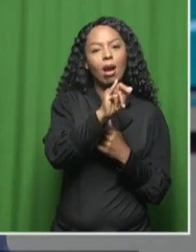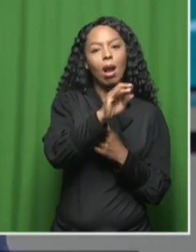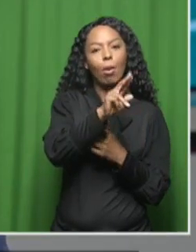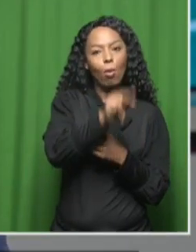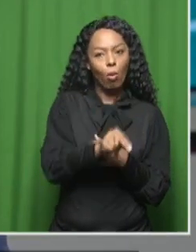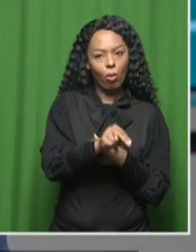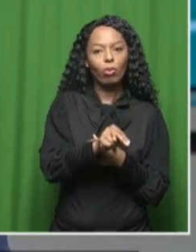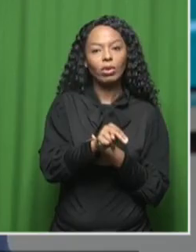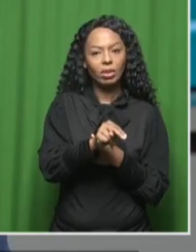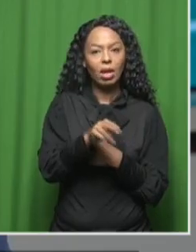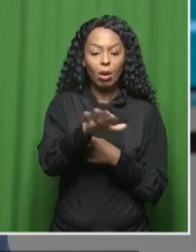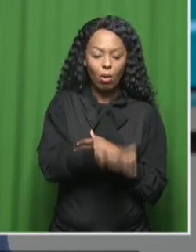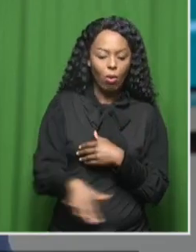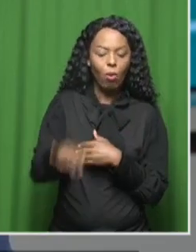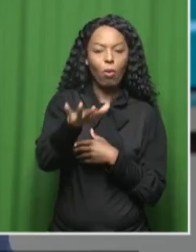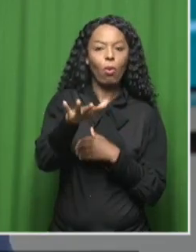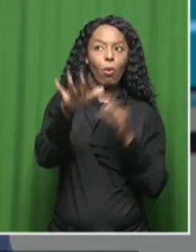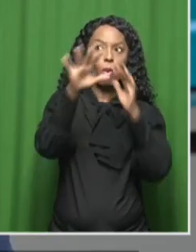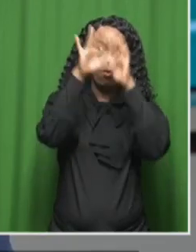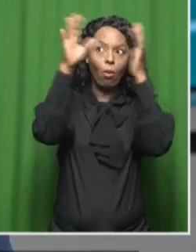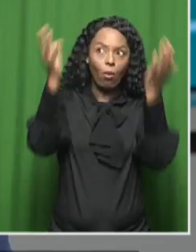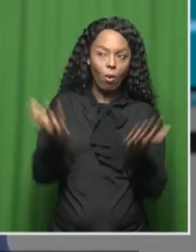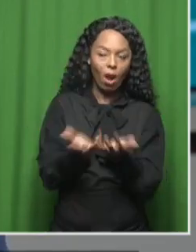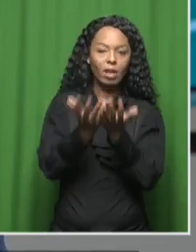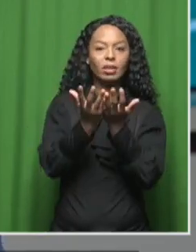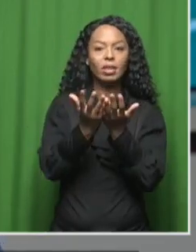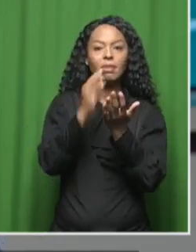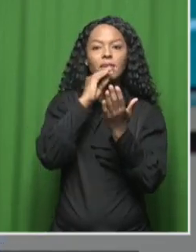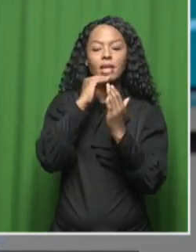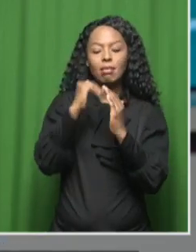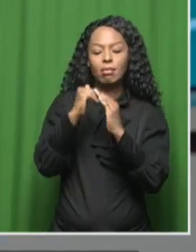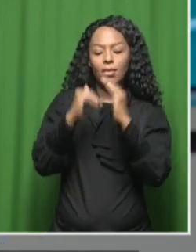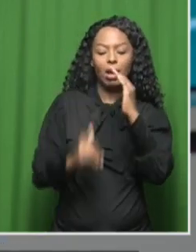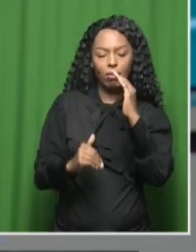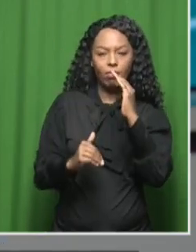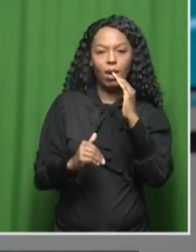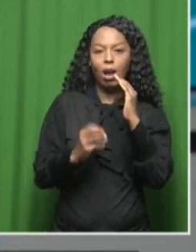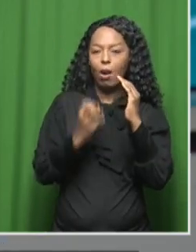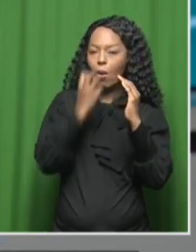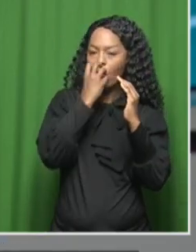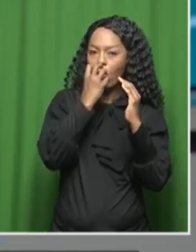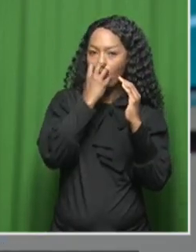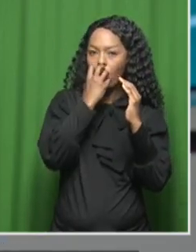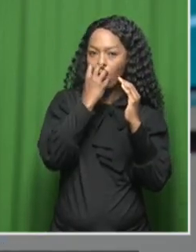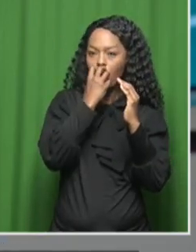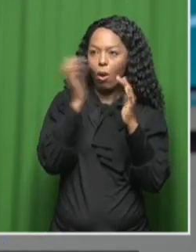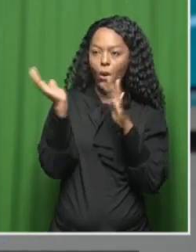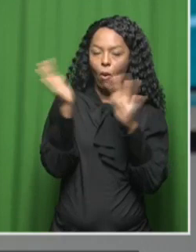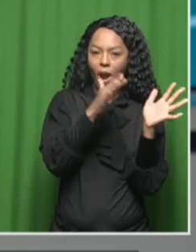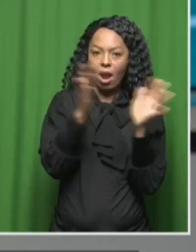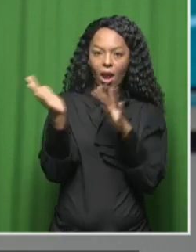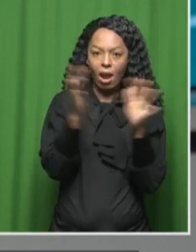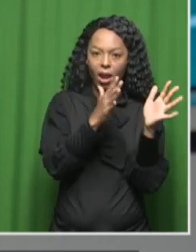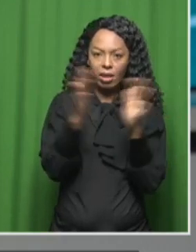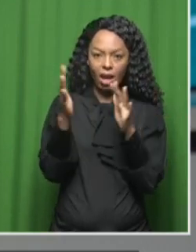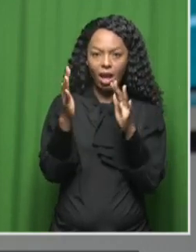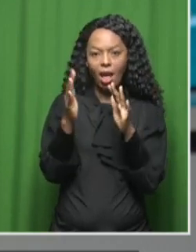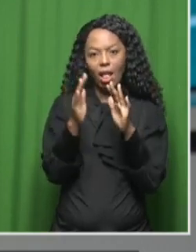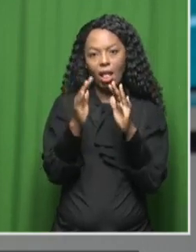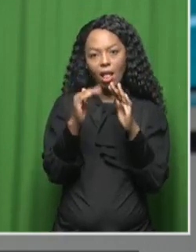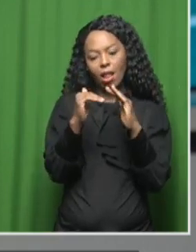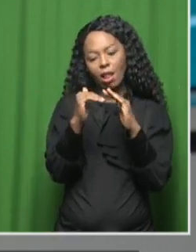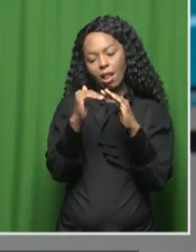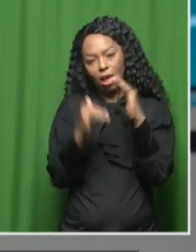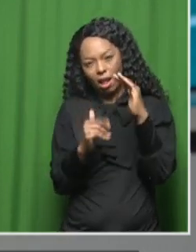can safely keep us below a global warming level of, say, 2 degrees Celsius. So there's a certain amount of carbon we can